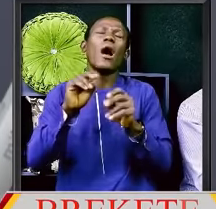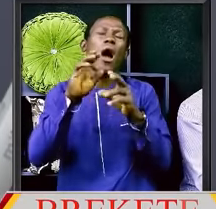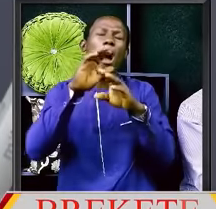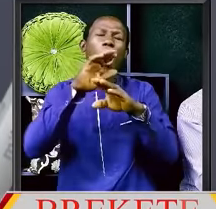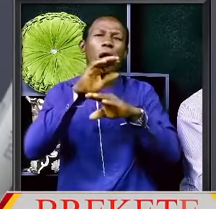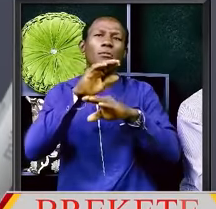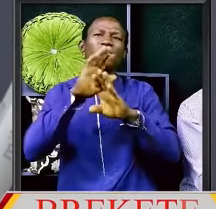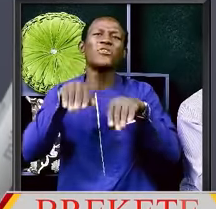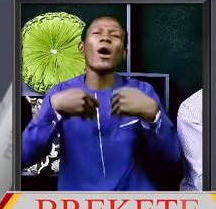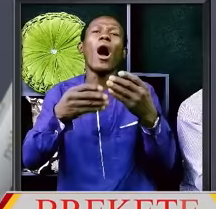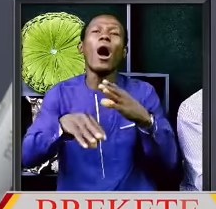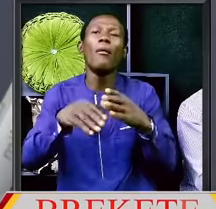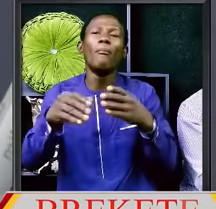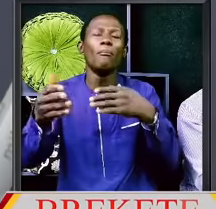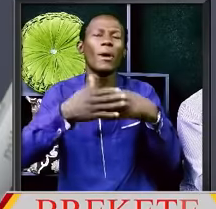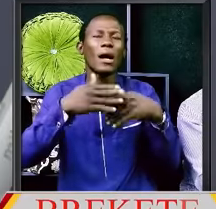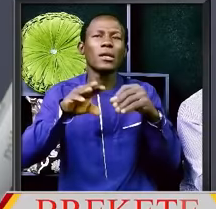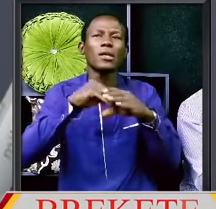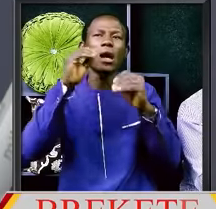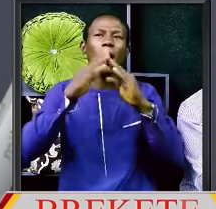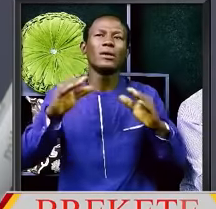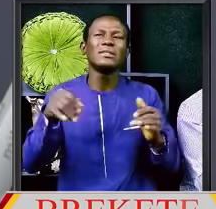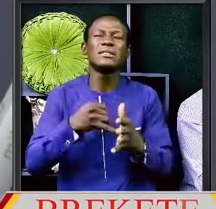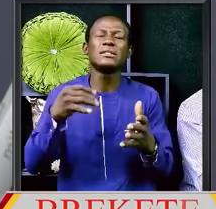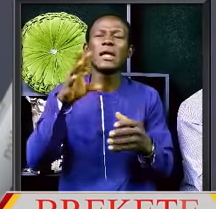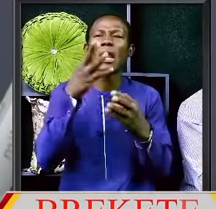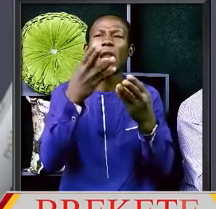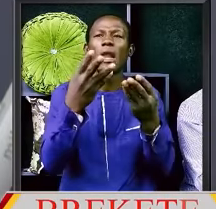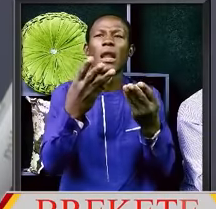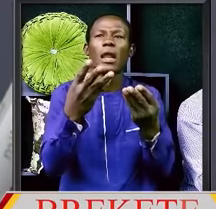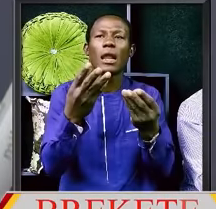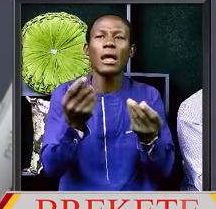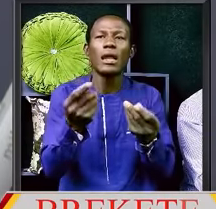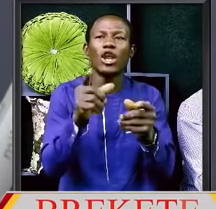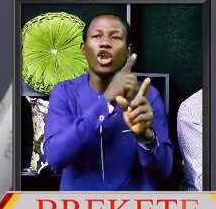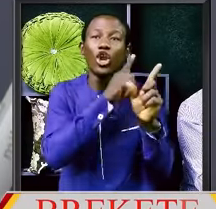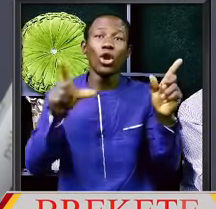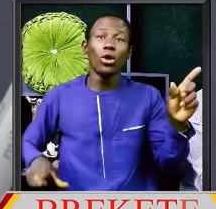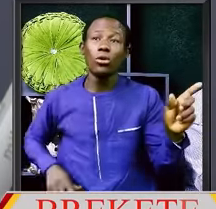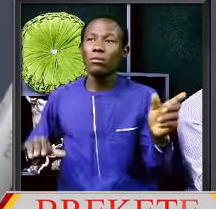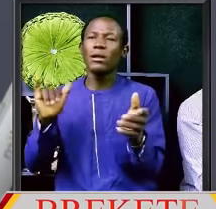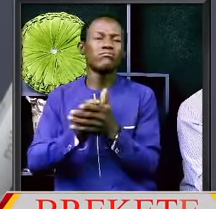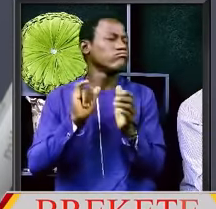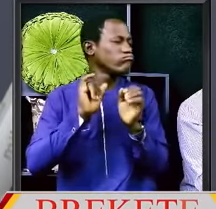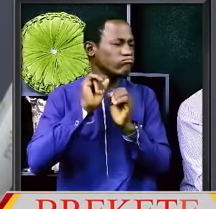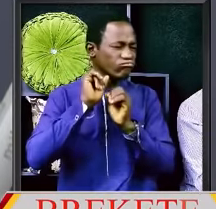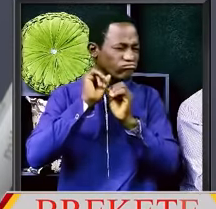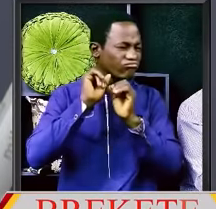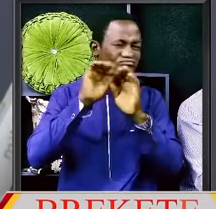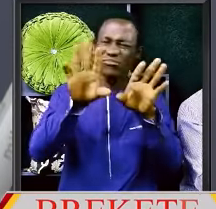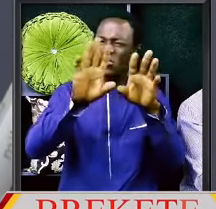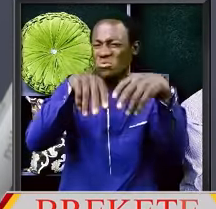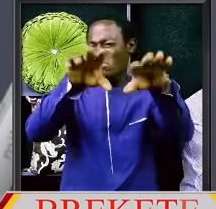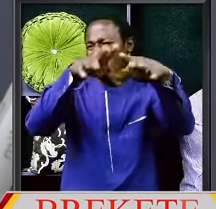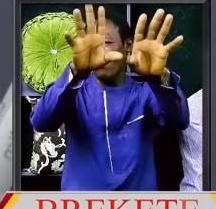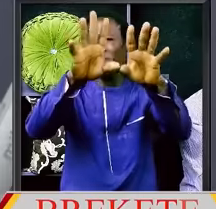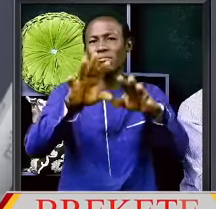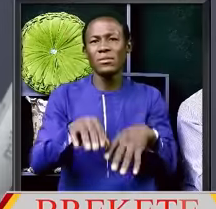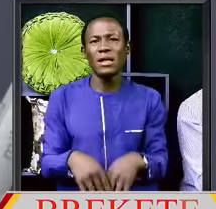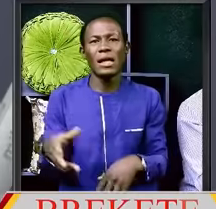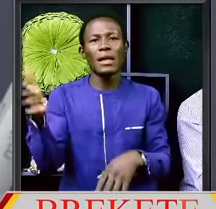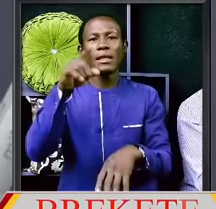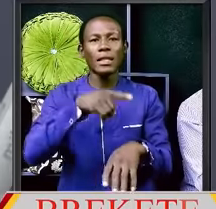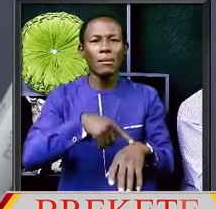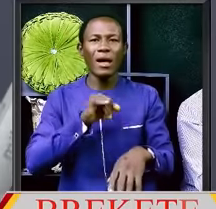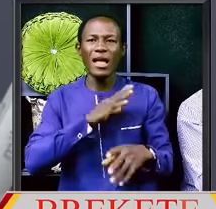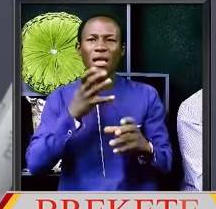me. Anytime where they approach the flat, imagine say my wife go soon come